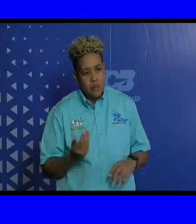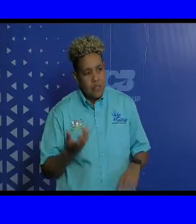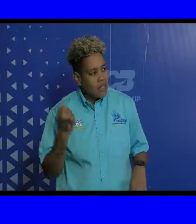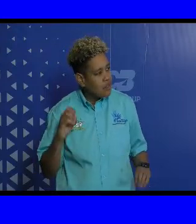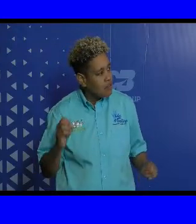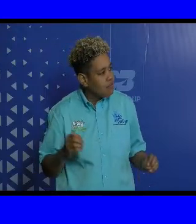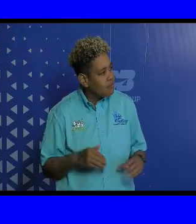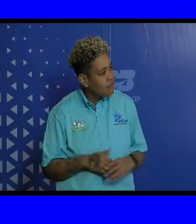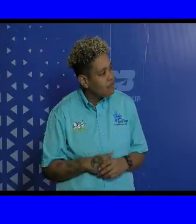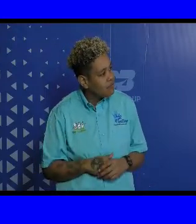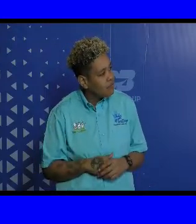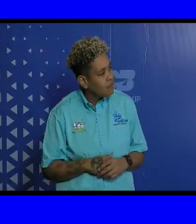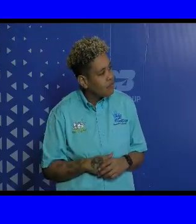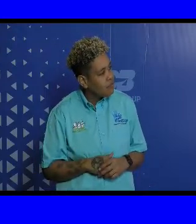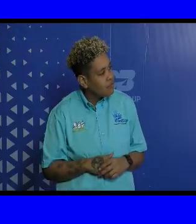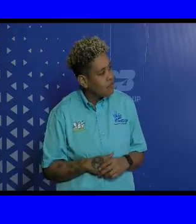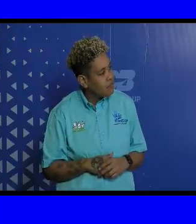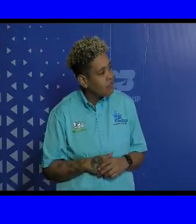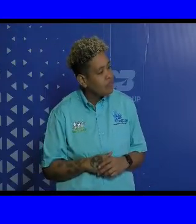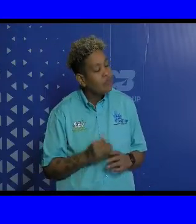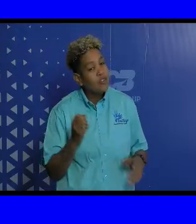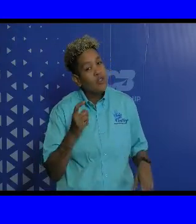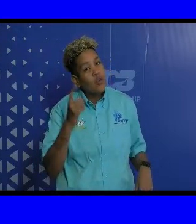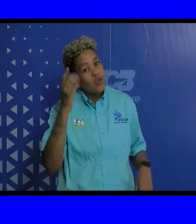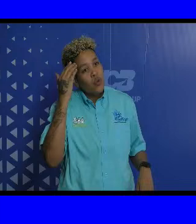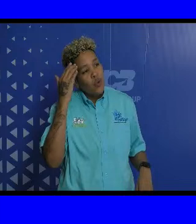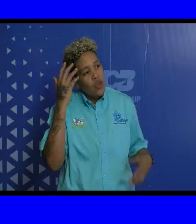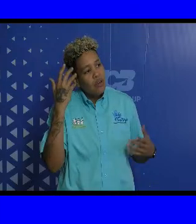So, as you all know,